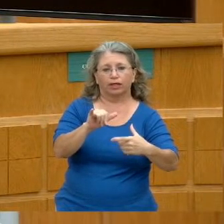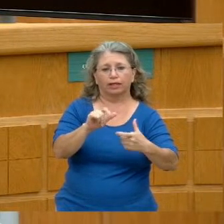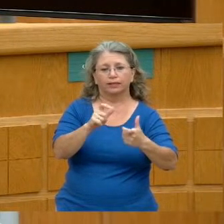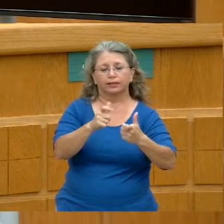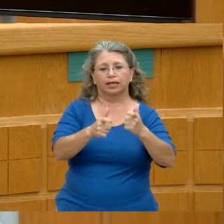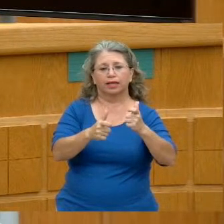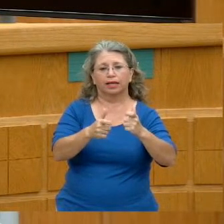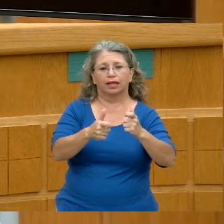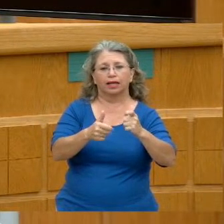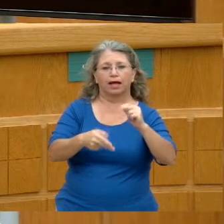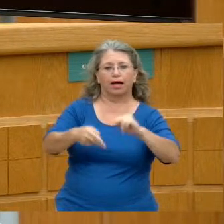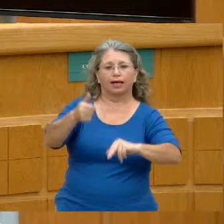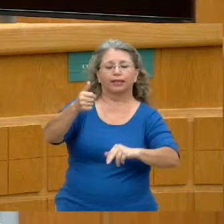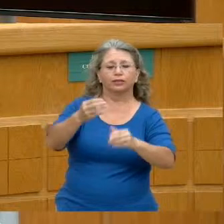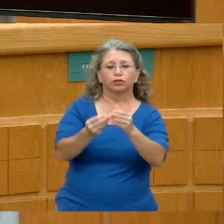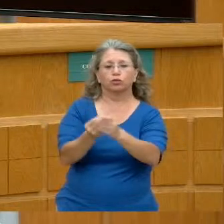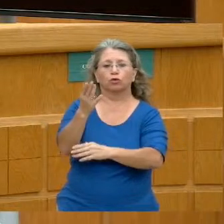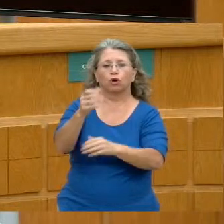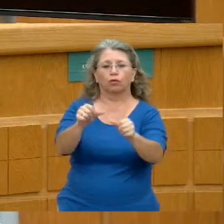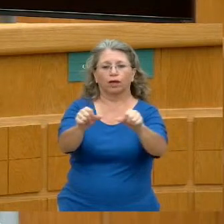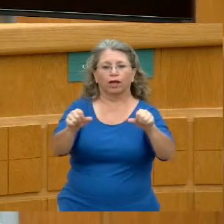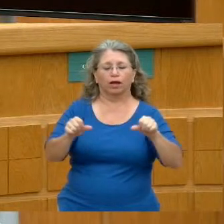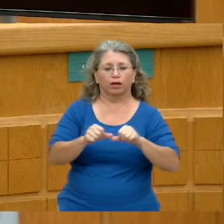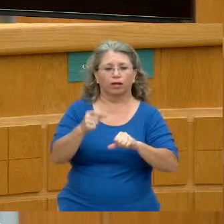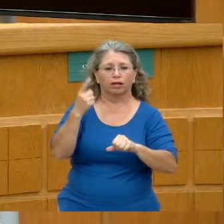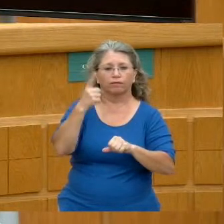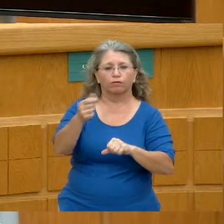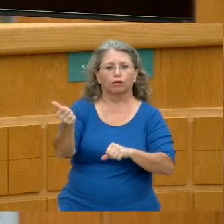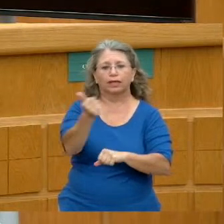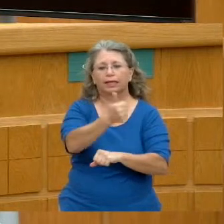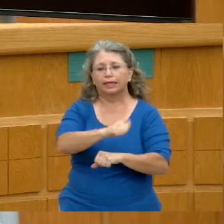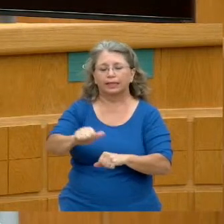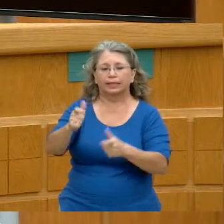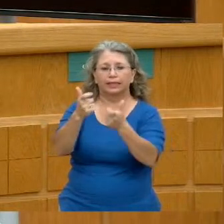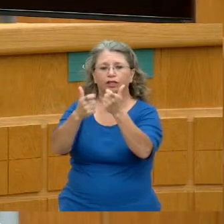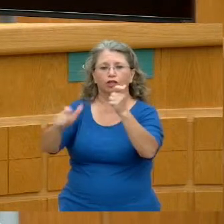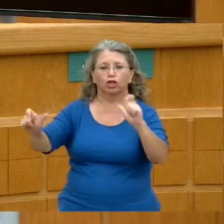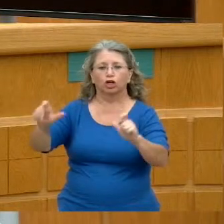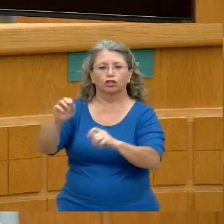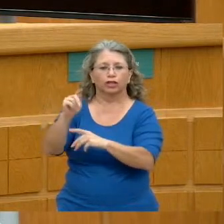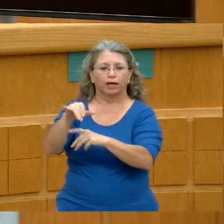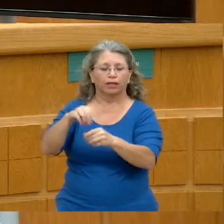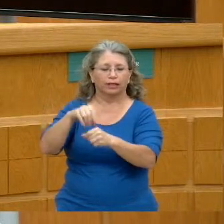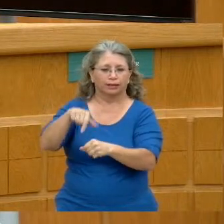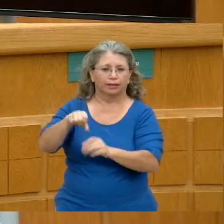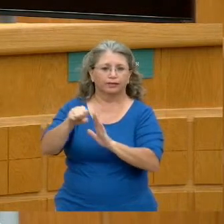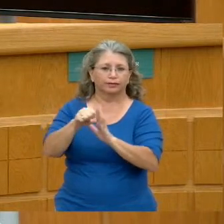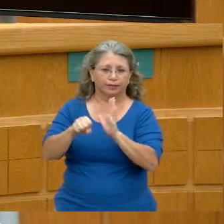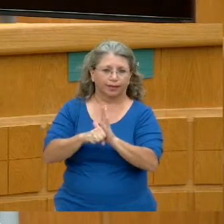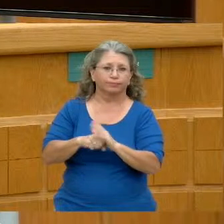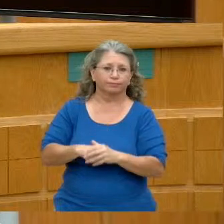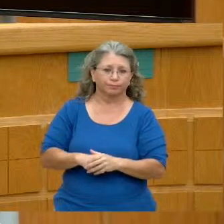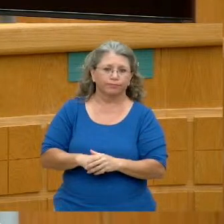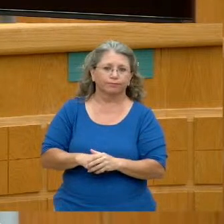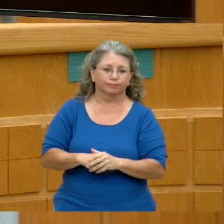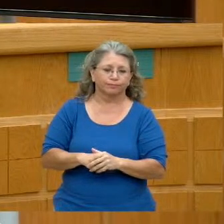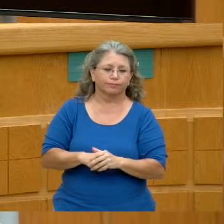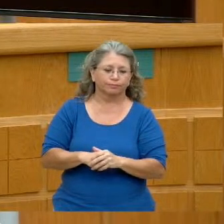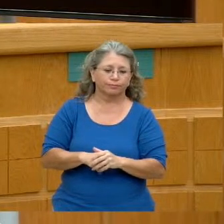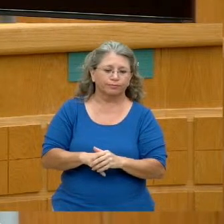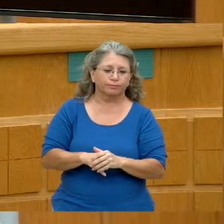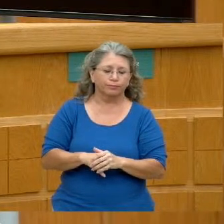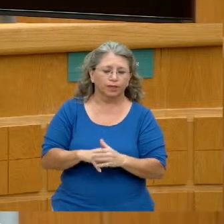COVID cases of any metropolitan county in the state. Okay? So that's why we're doing some of